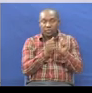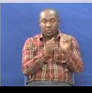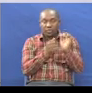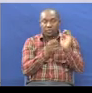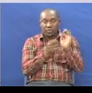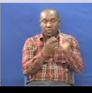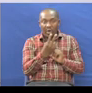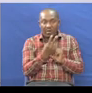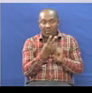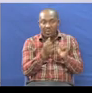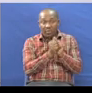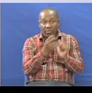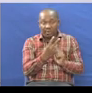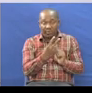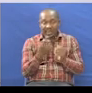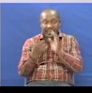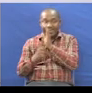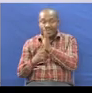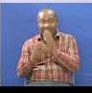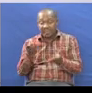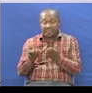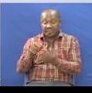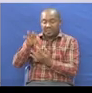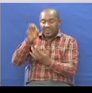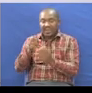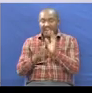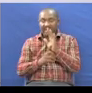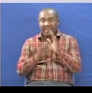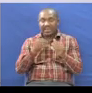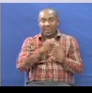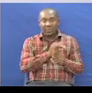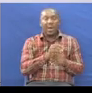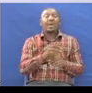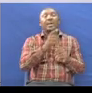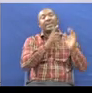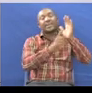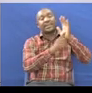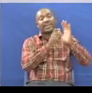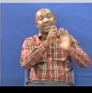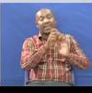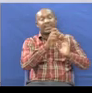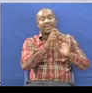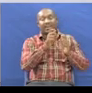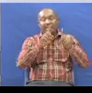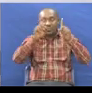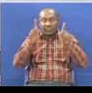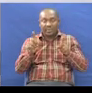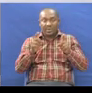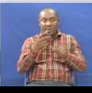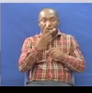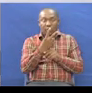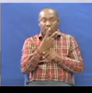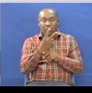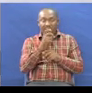out. You remain with 2x here, minus 1, minus, what is common between